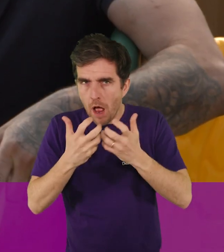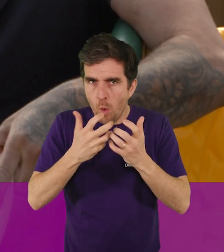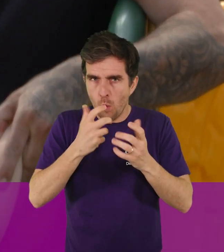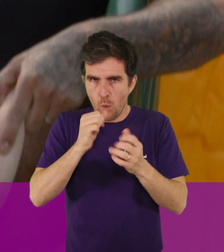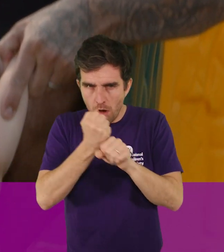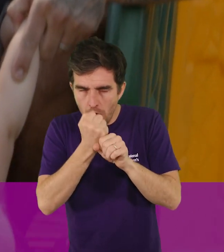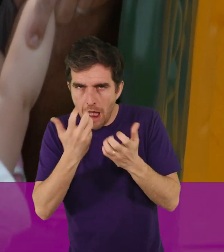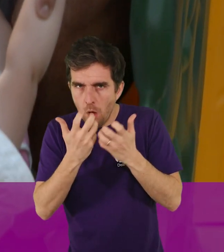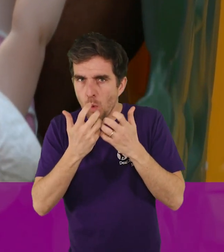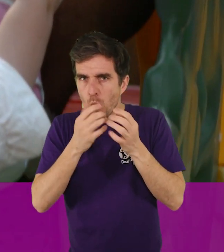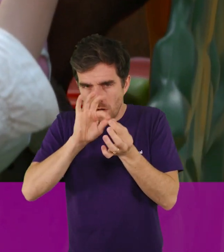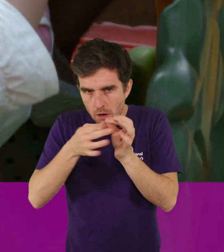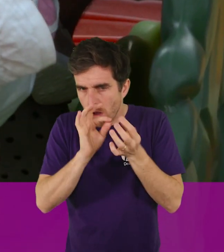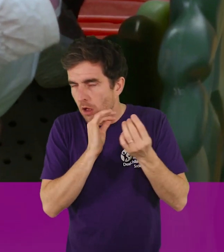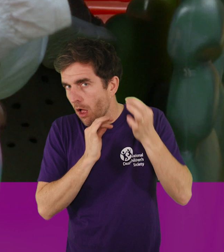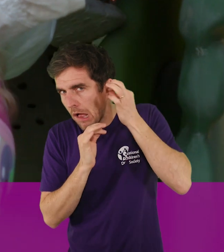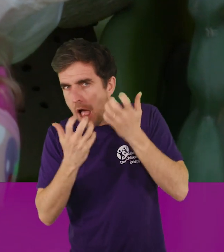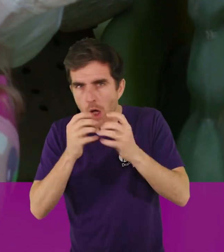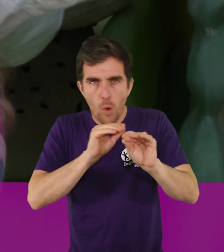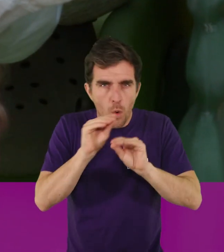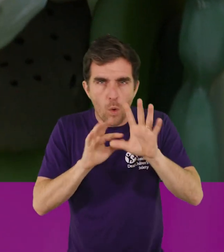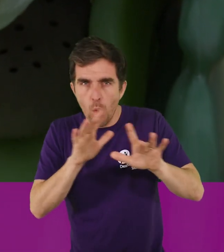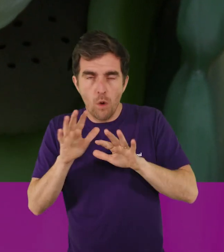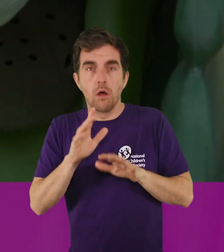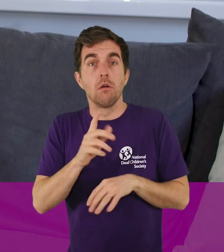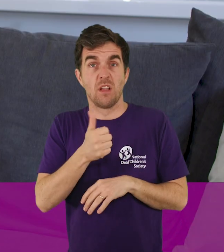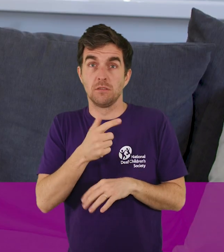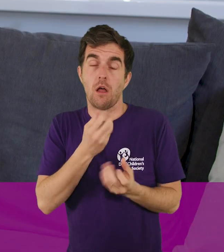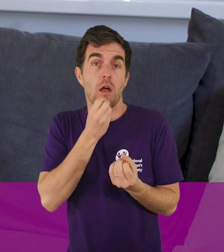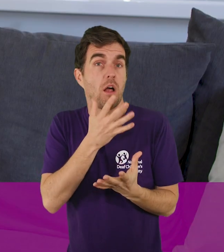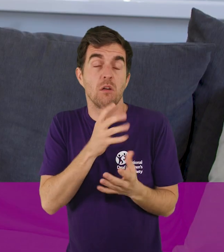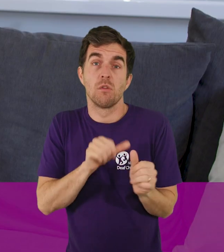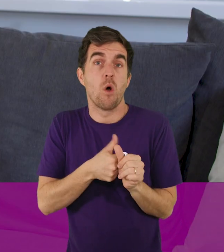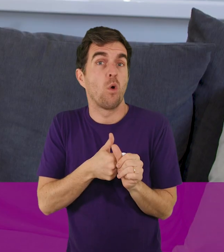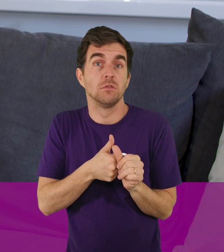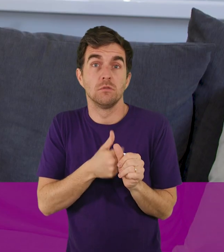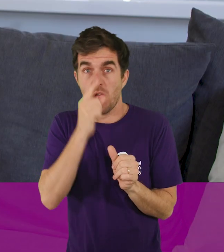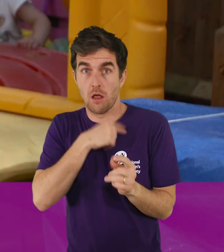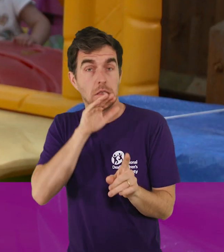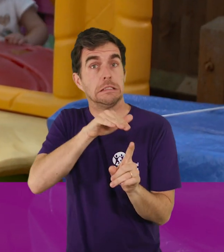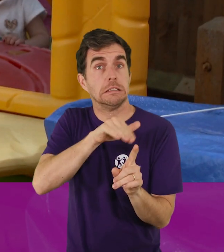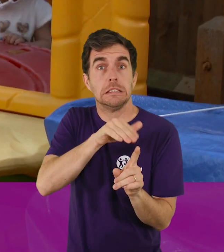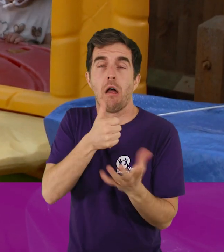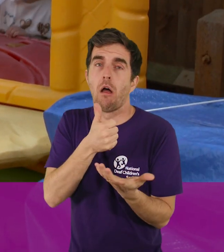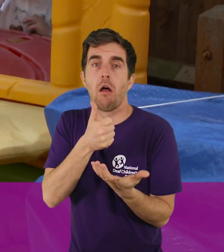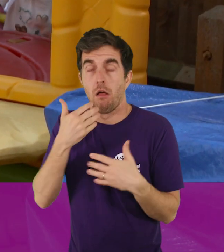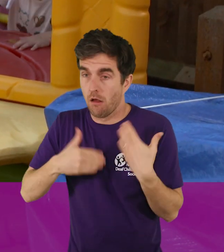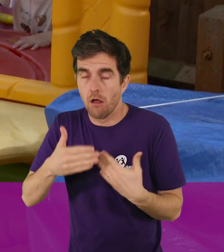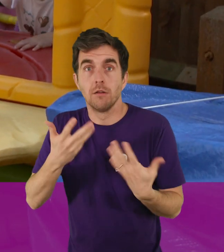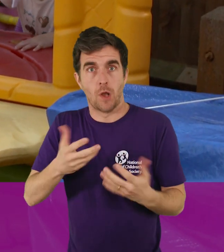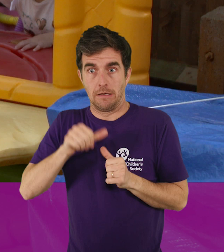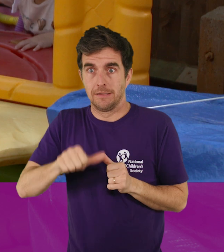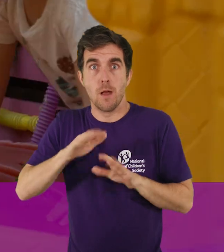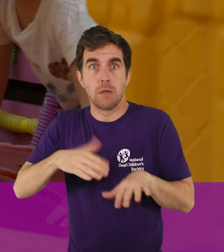to use the hearing aid properly, how to maintain it. It's another point of support for us to lean on, especially as we're